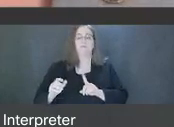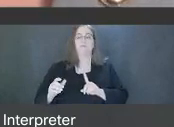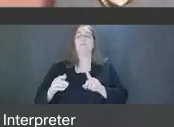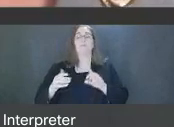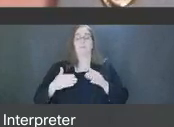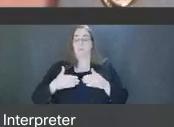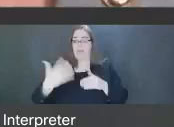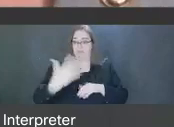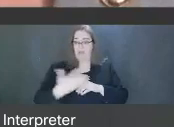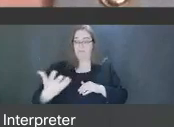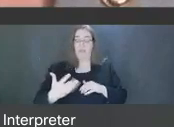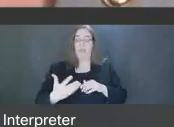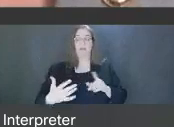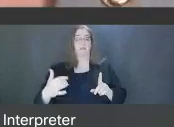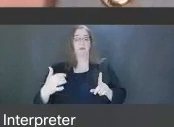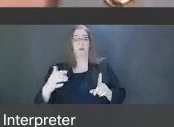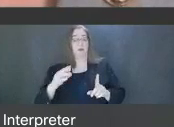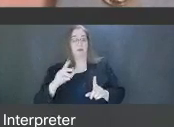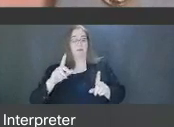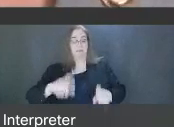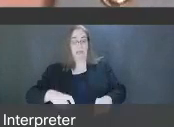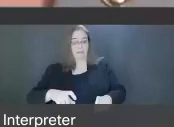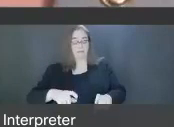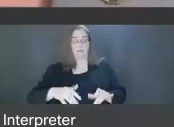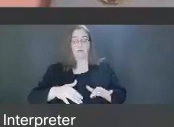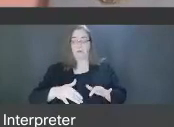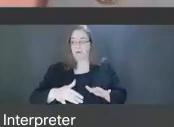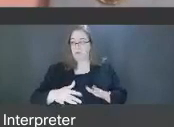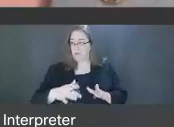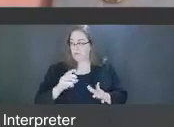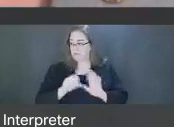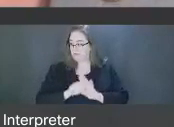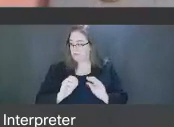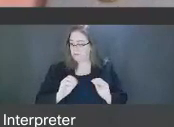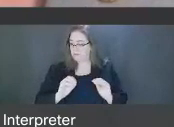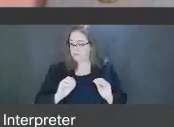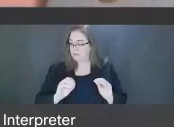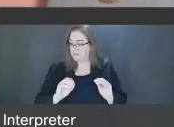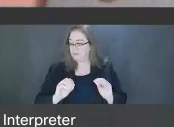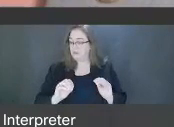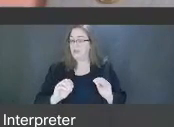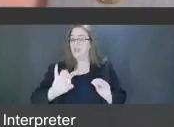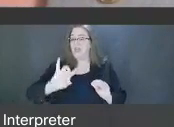then your quarantine can end on the 8th day after exposure.